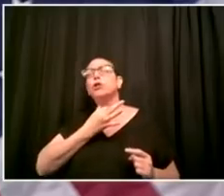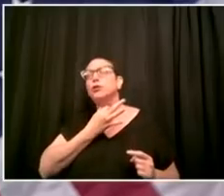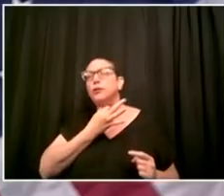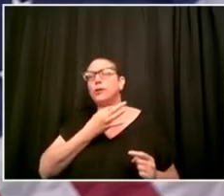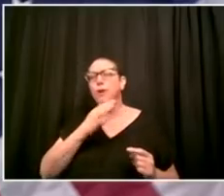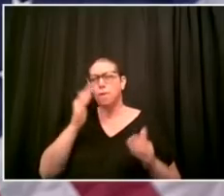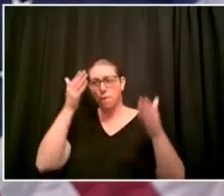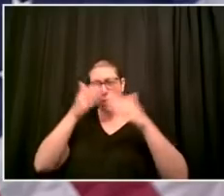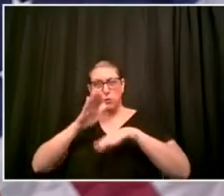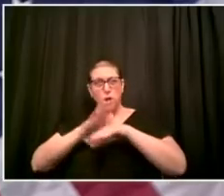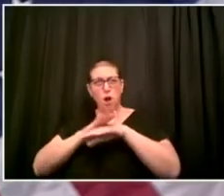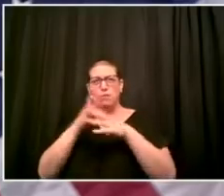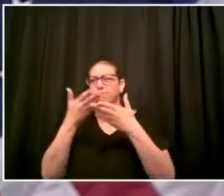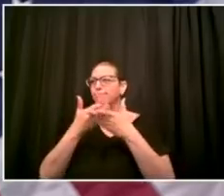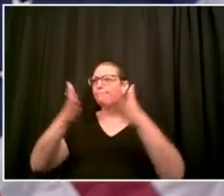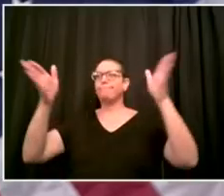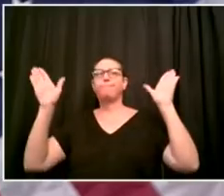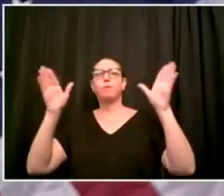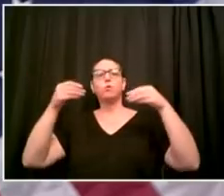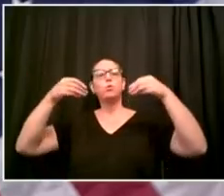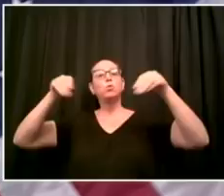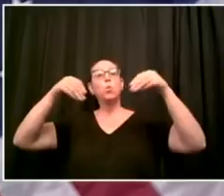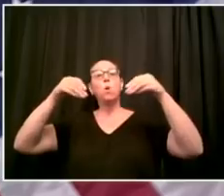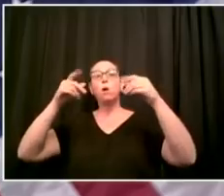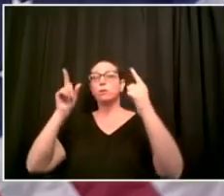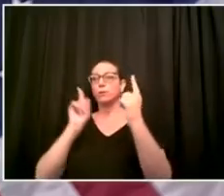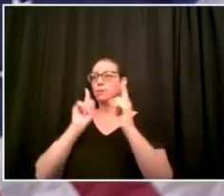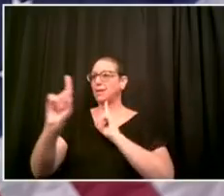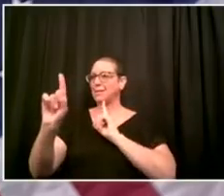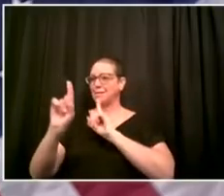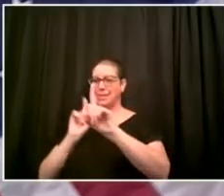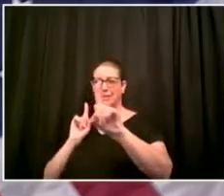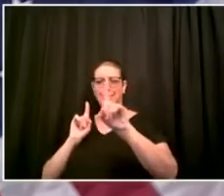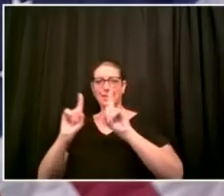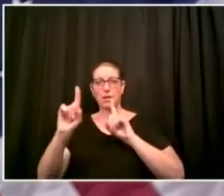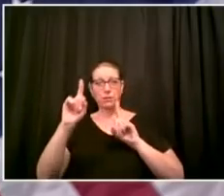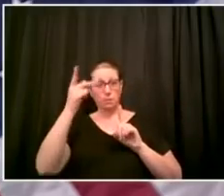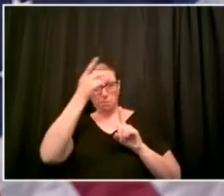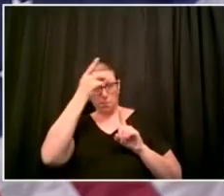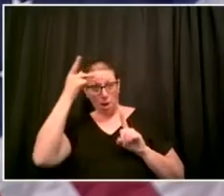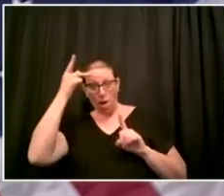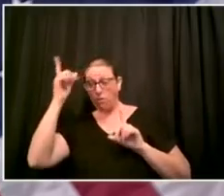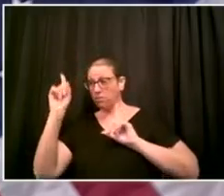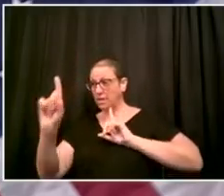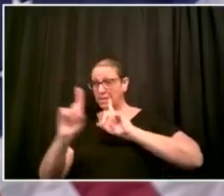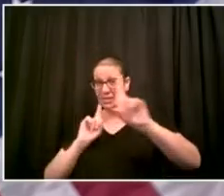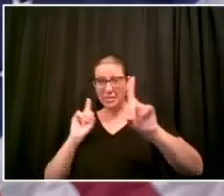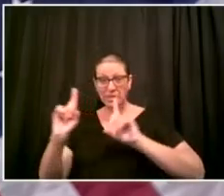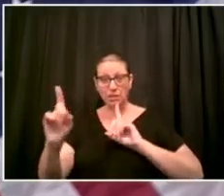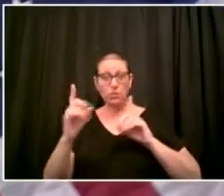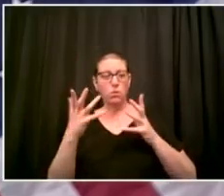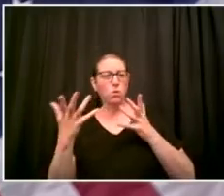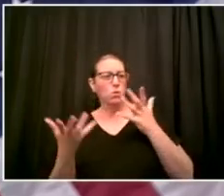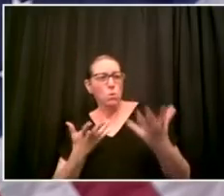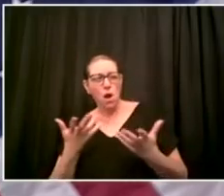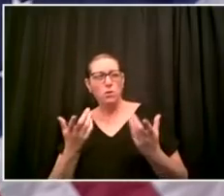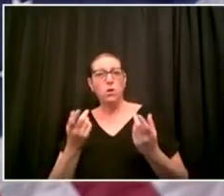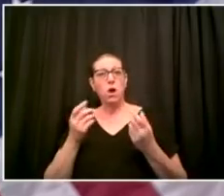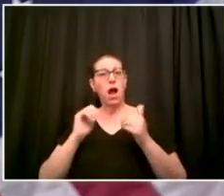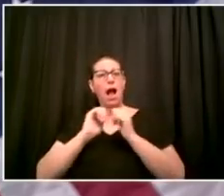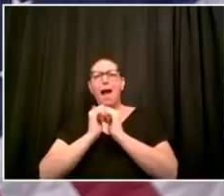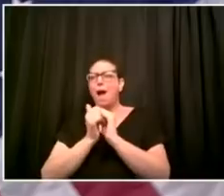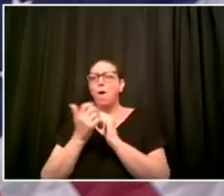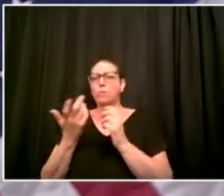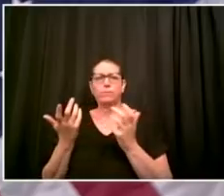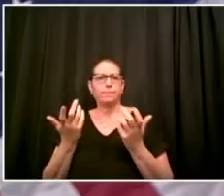cetera, people who aren't getting it from close contacts? How are we dealing with containment in those scenarios? Yeah,